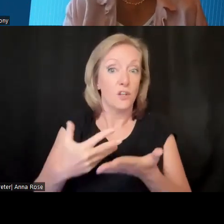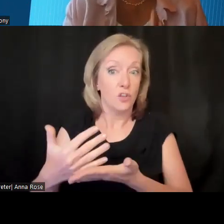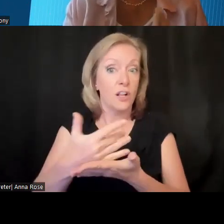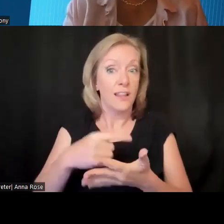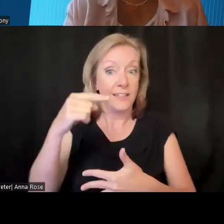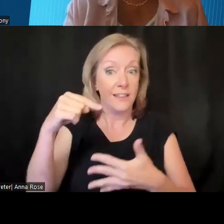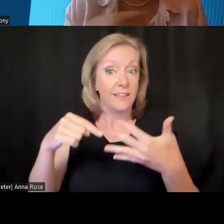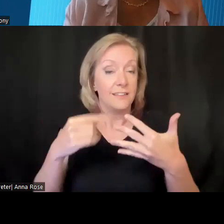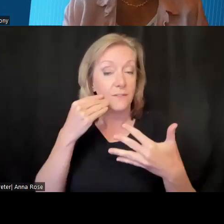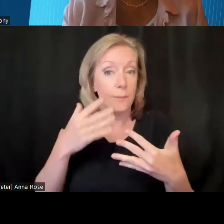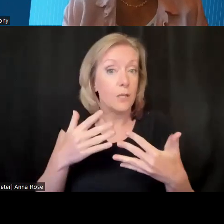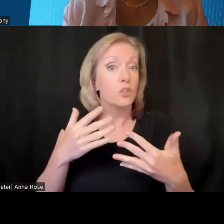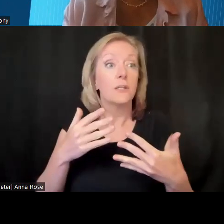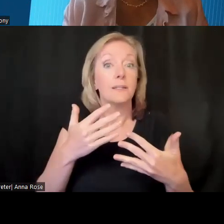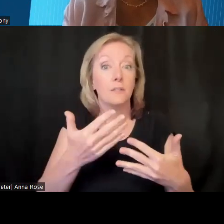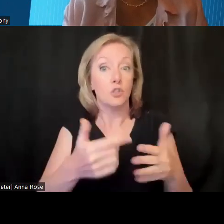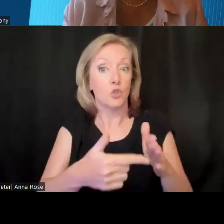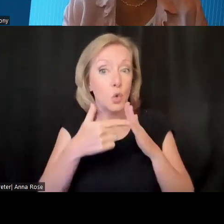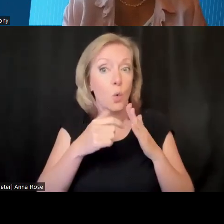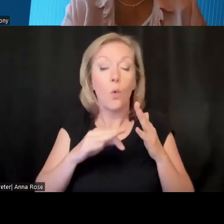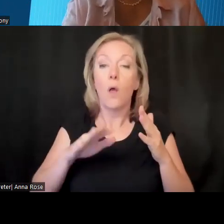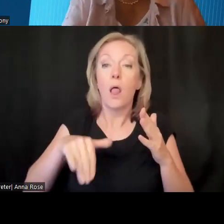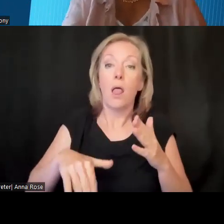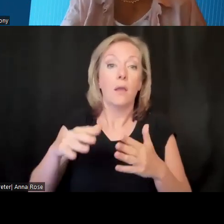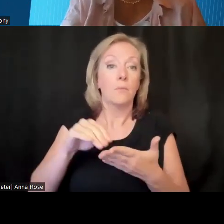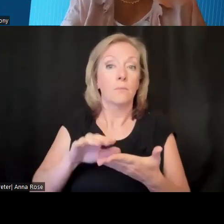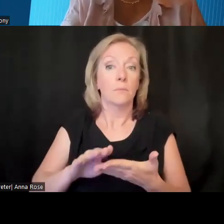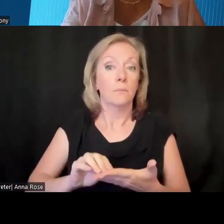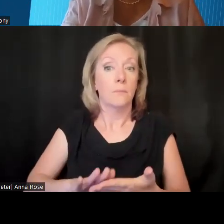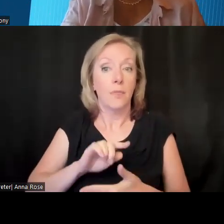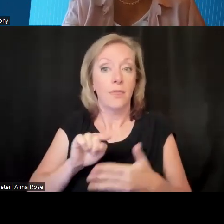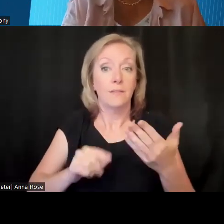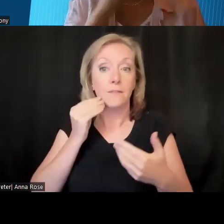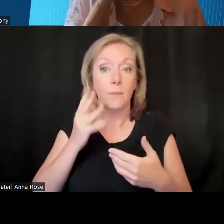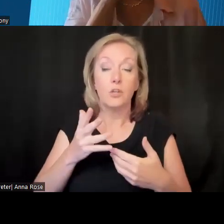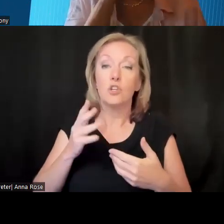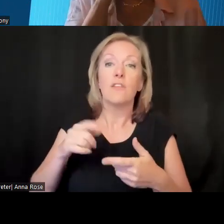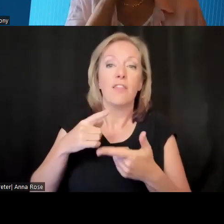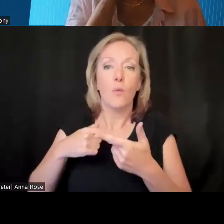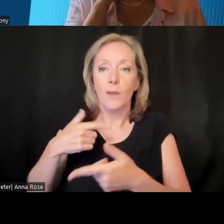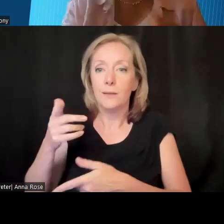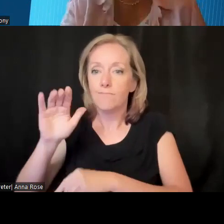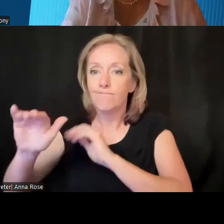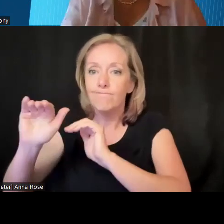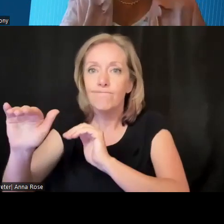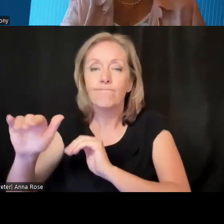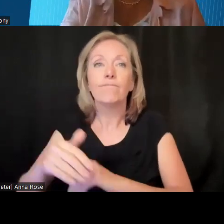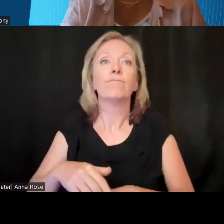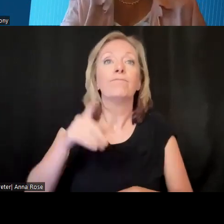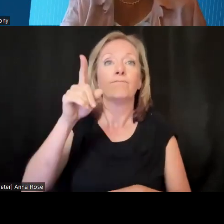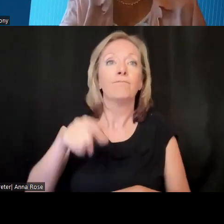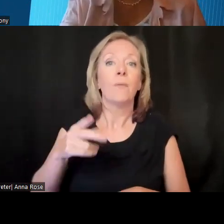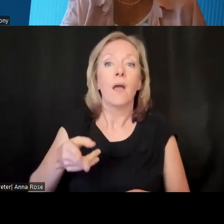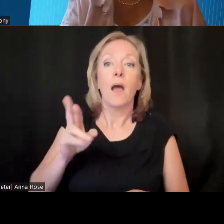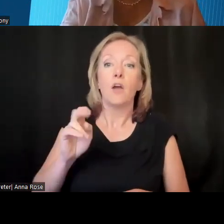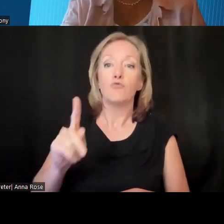it? Or have we not collected this information? So here's some of our high-risk conditions. And we're going to talk